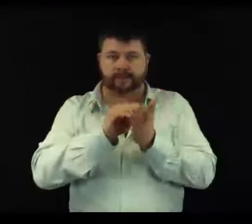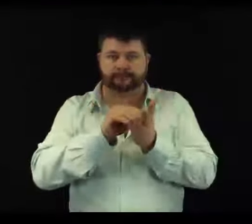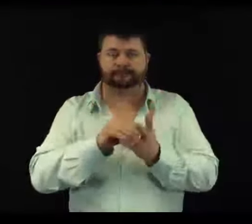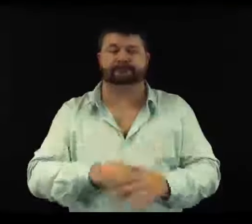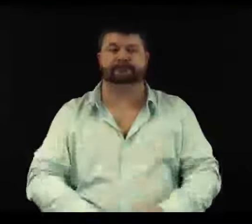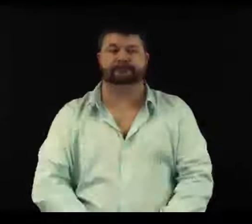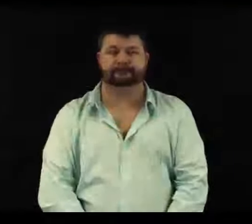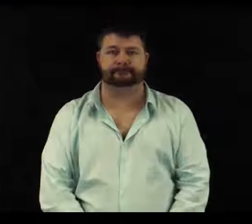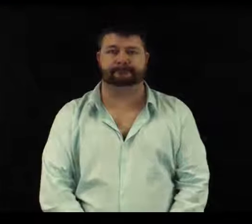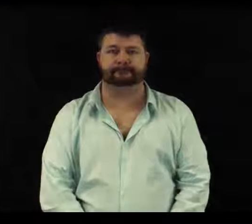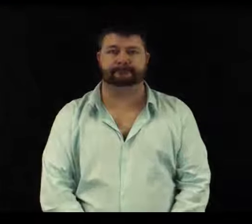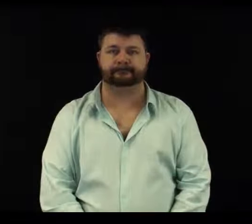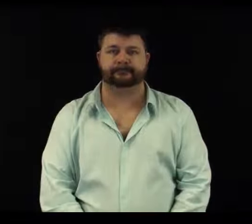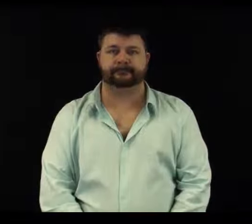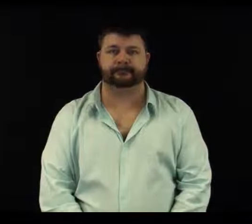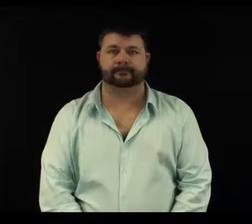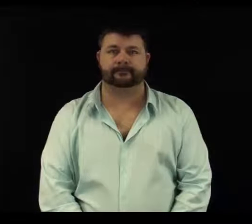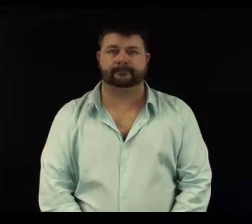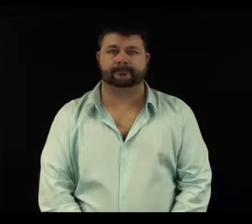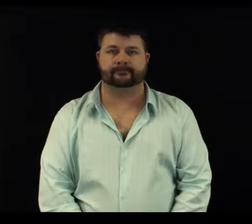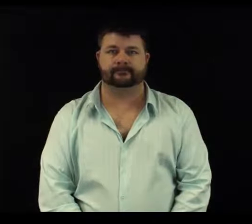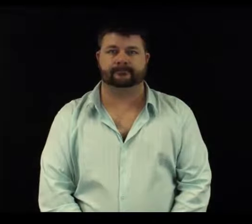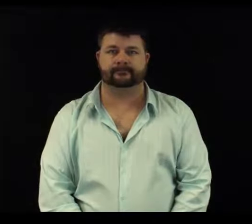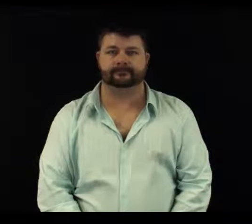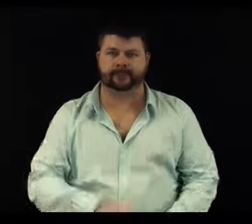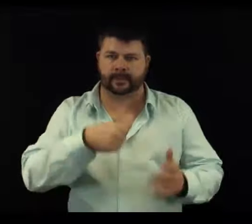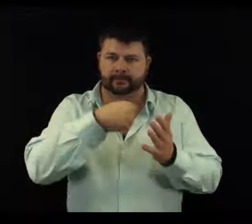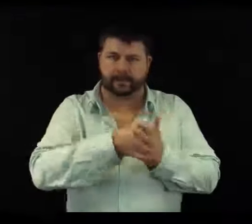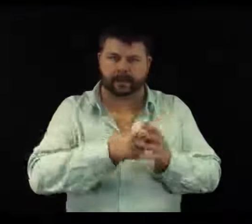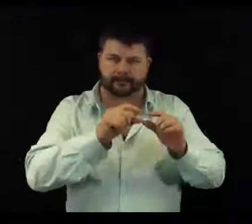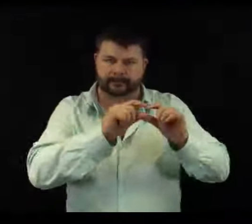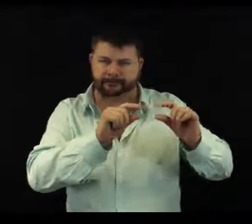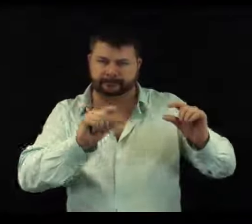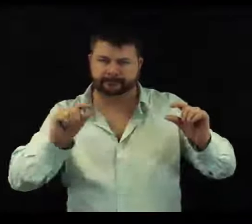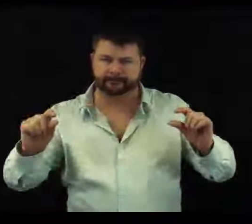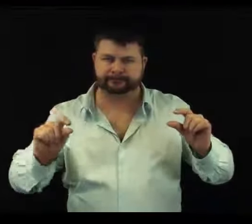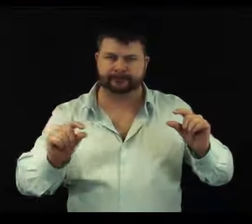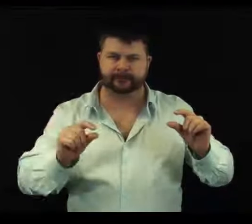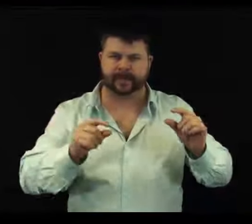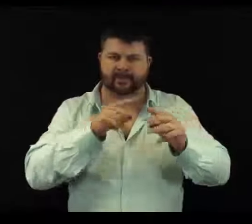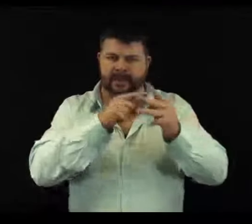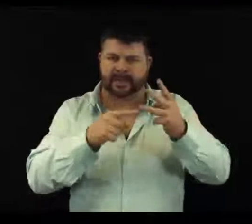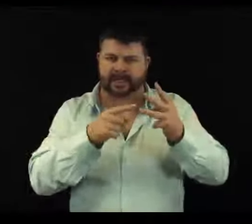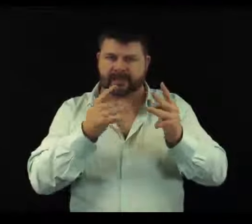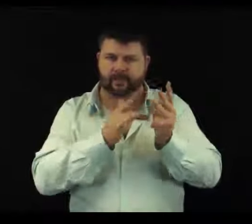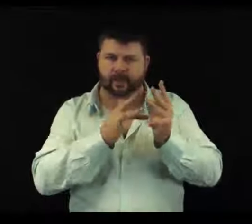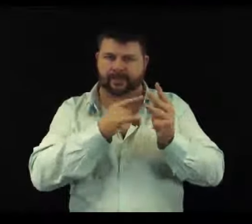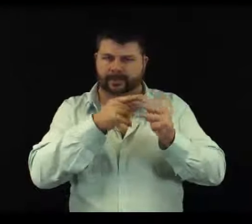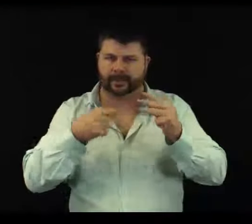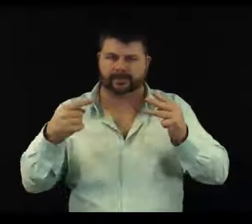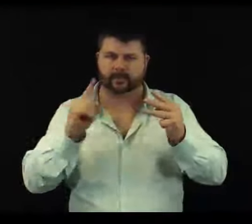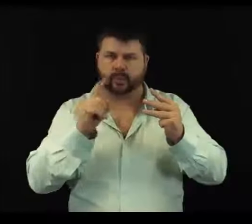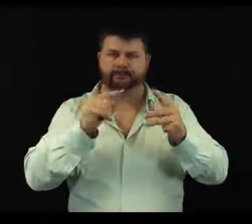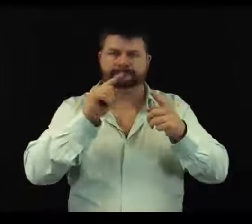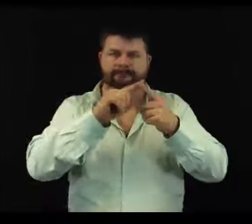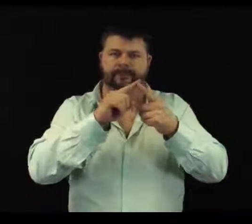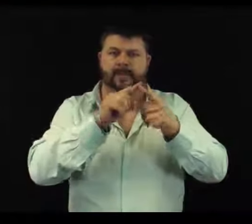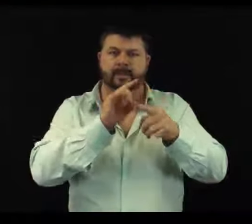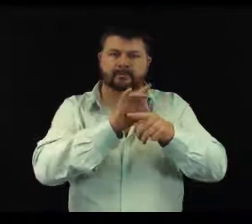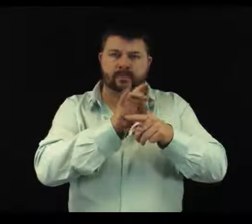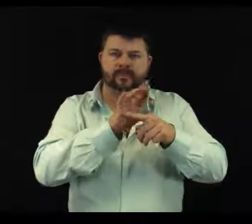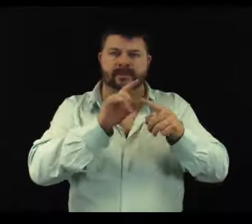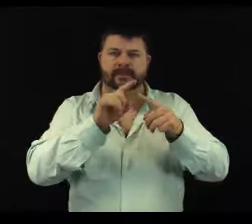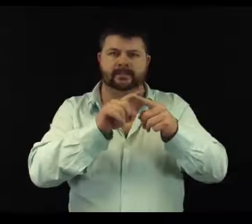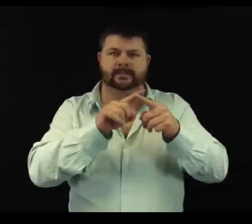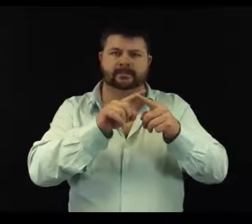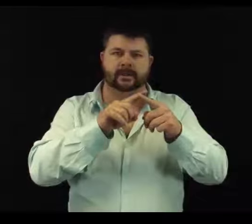screen. At the bottom of the screen, you will see the different sections of the iTunes Store. We'll go through music, movies, and TV shows